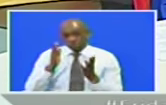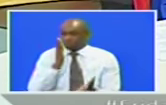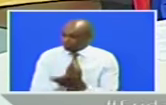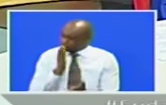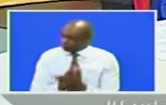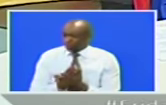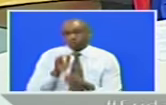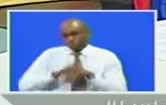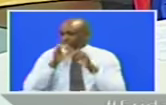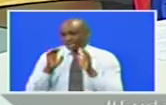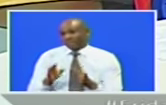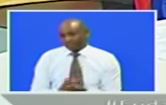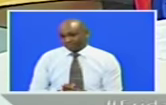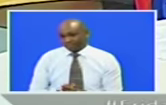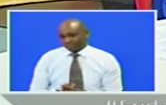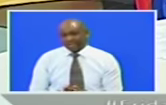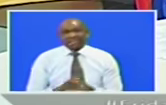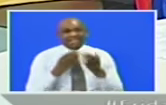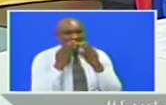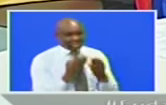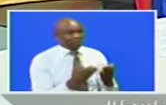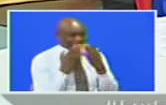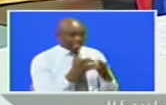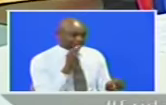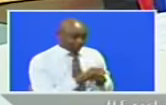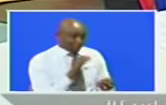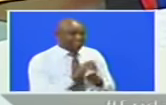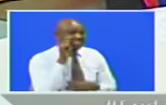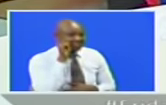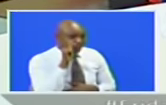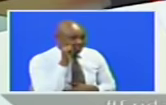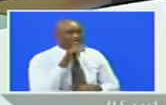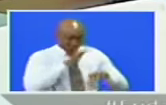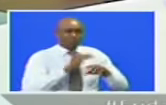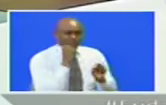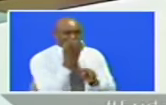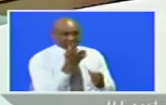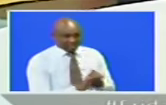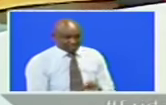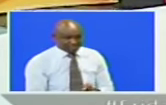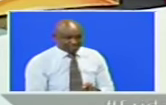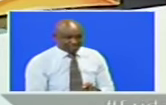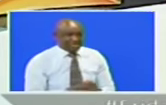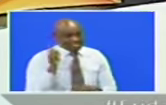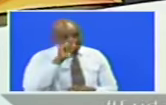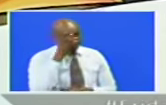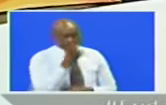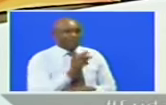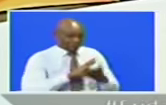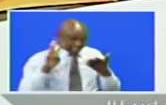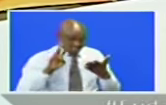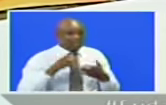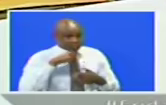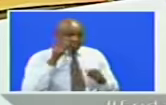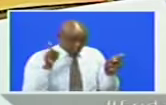is alarming at the moment, Betty. All right. Thank you very much, Tim Muthiotieno. They're doing a great job in Nairobi West. You